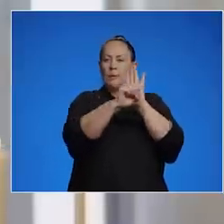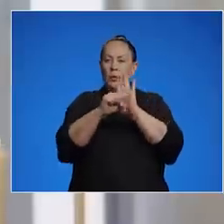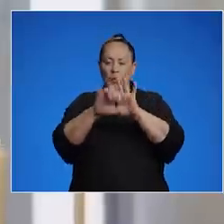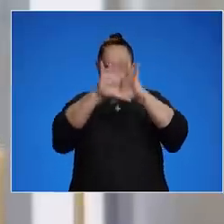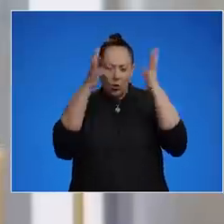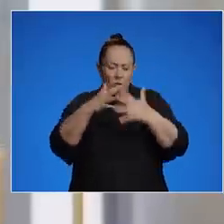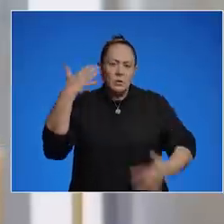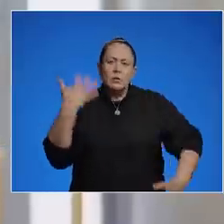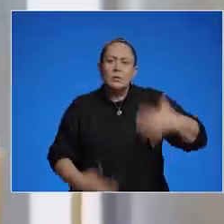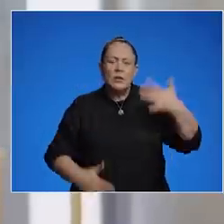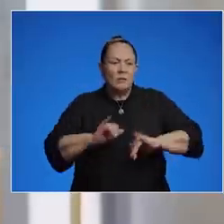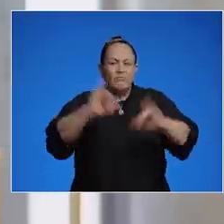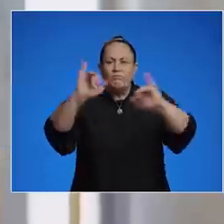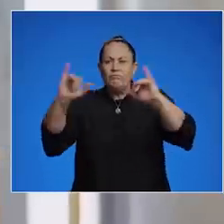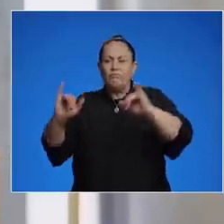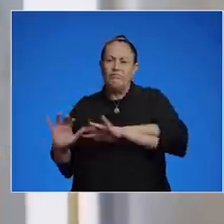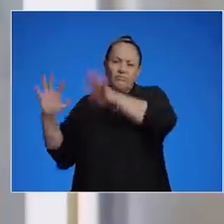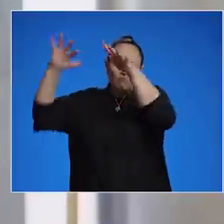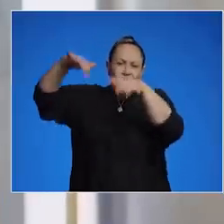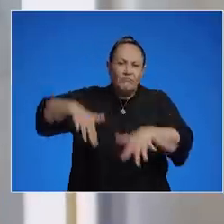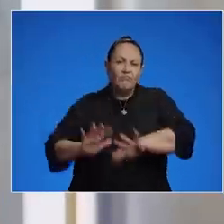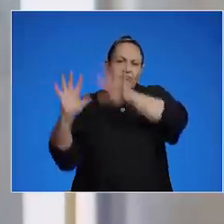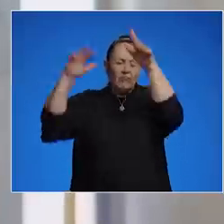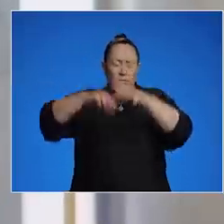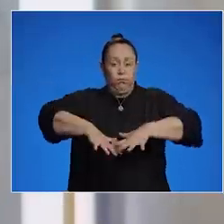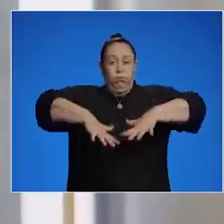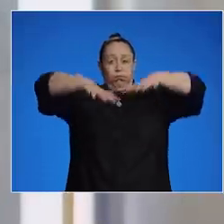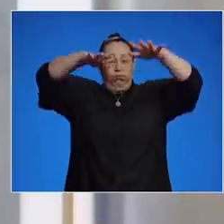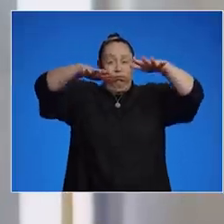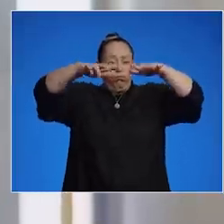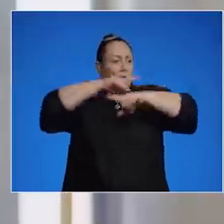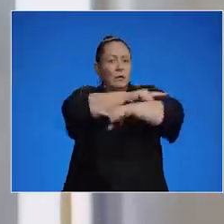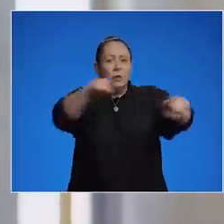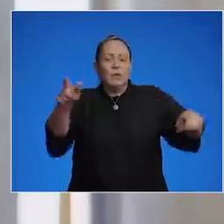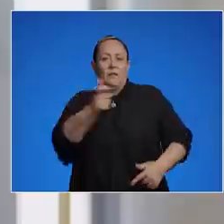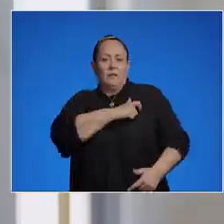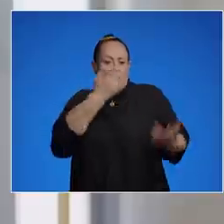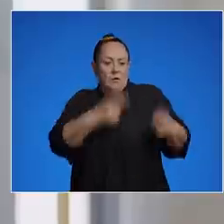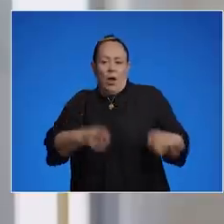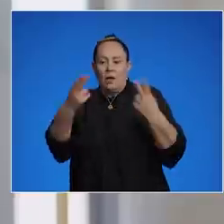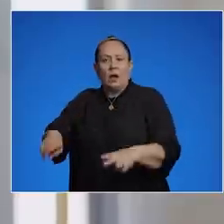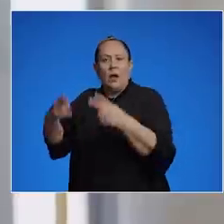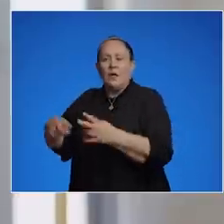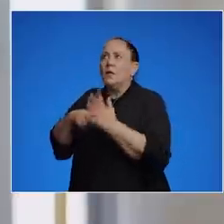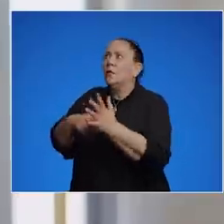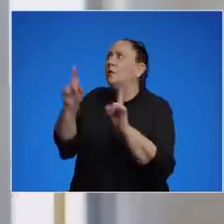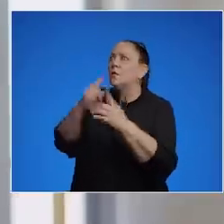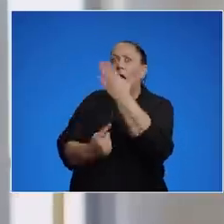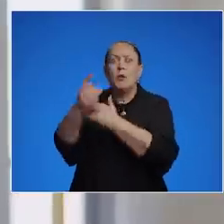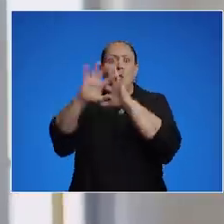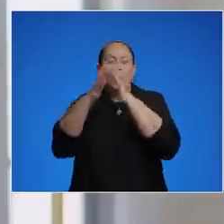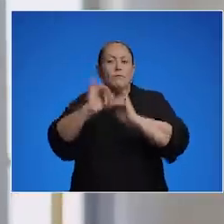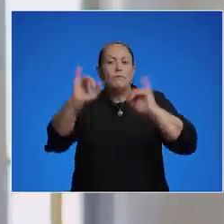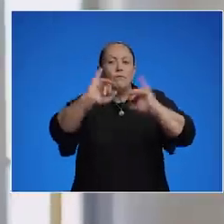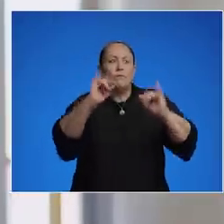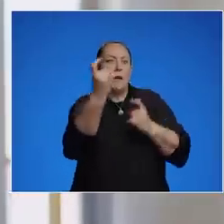agony, bewildered by the clamor of the ocean and its waves. Men dying of fear as they await what menaces the world.